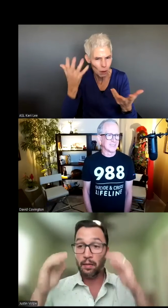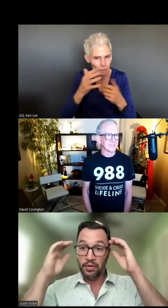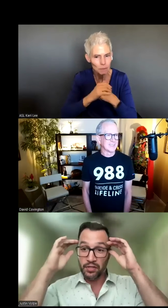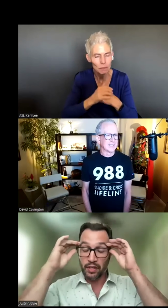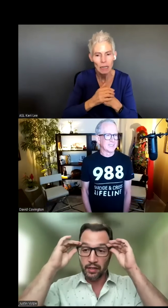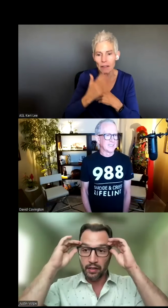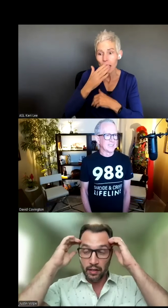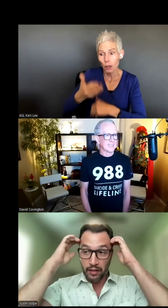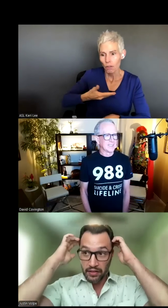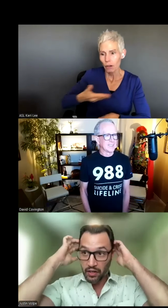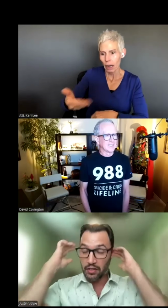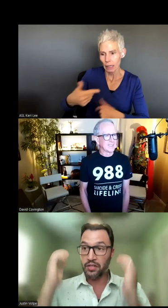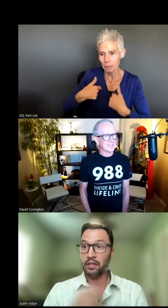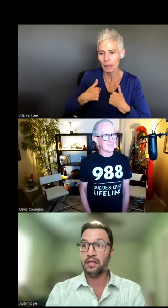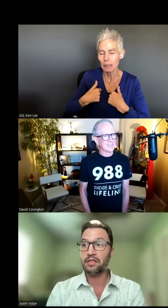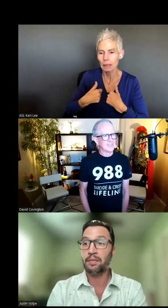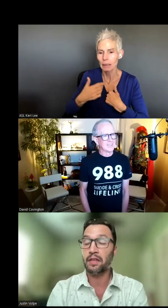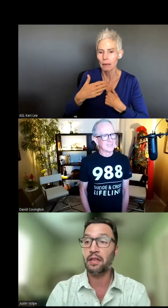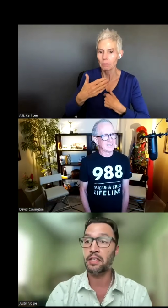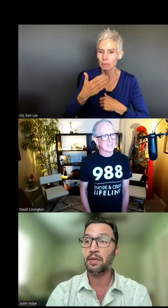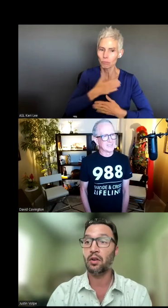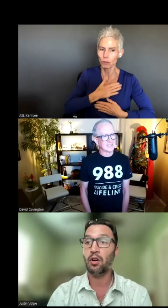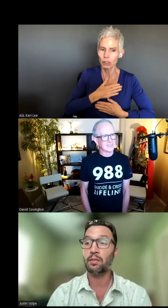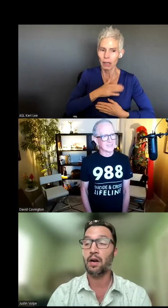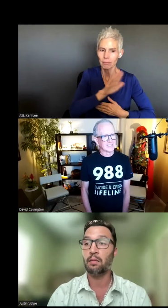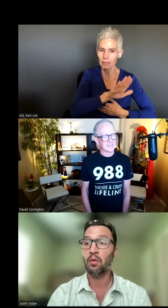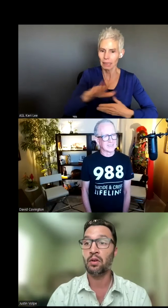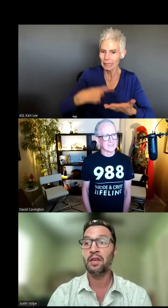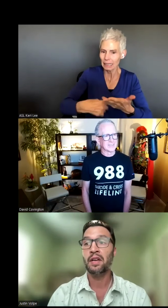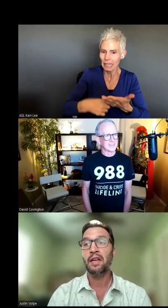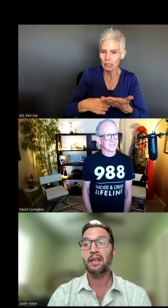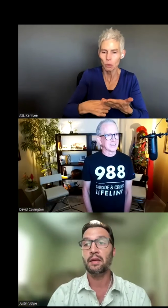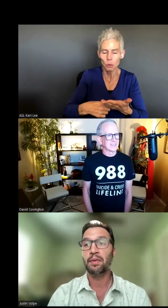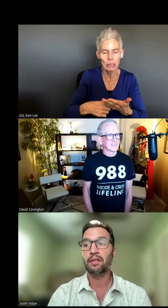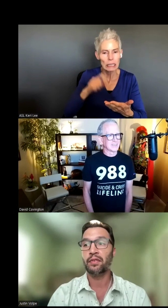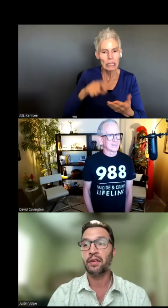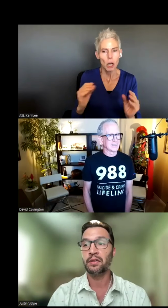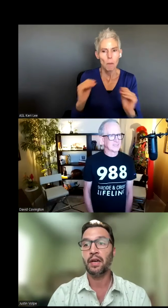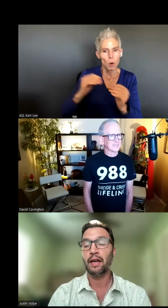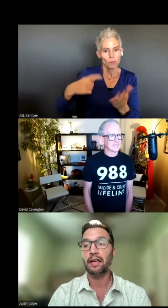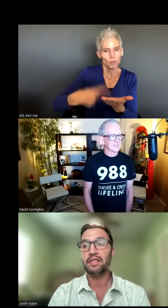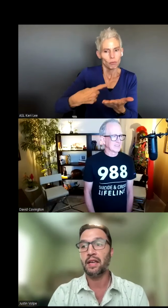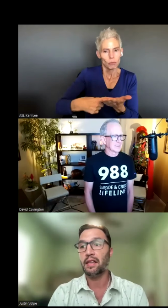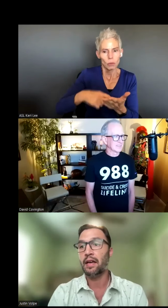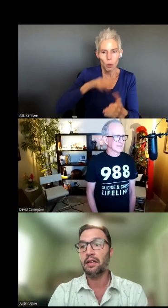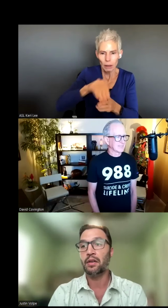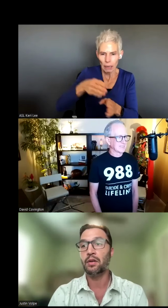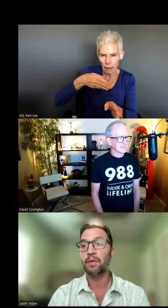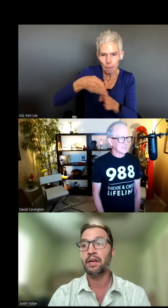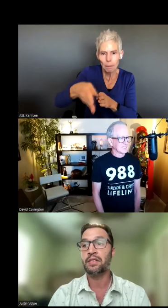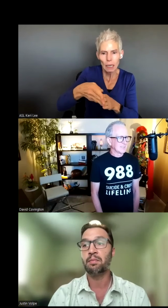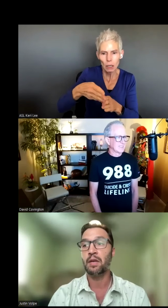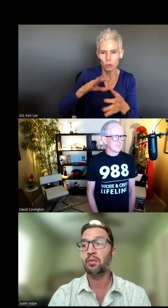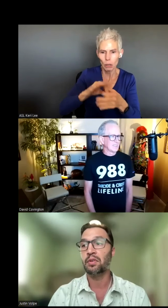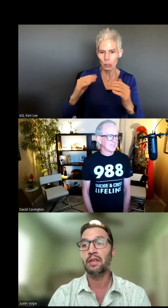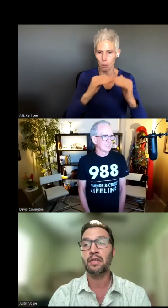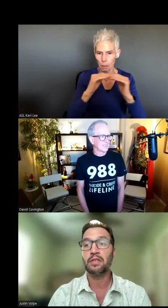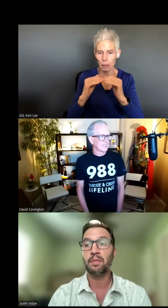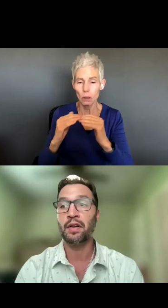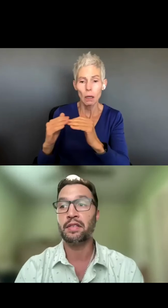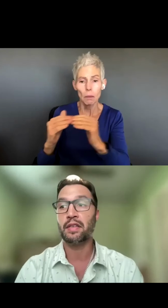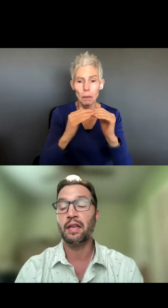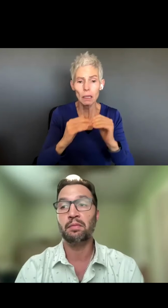I appreciate the discussion, something that needs to be talked about more in the peer field. I can say that, peers and people with